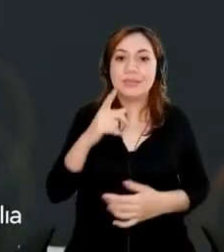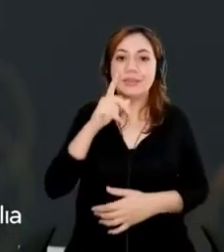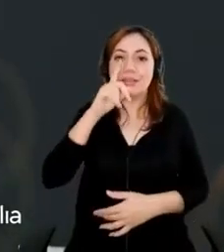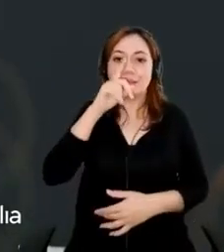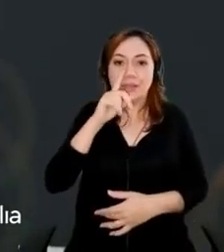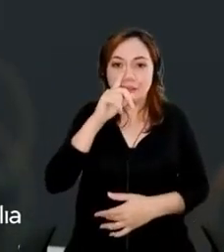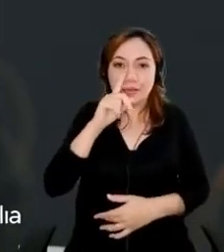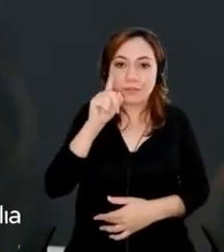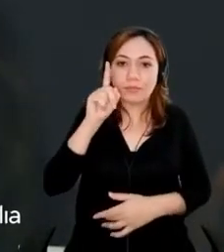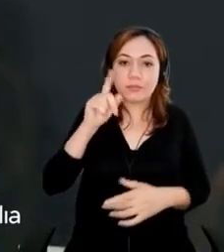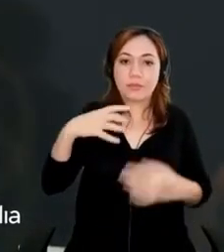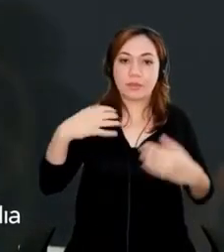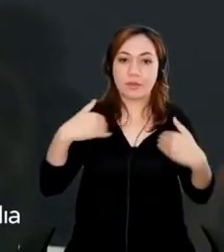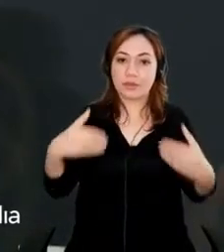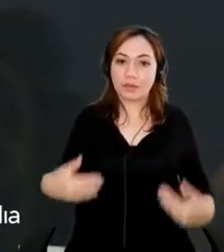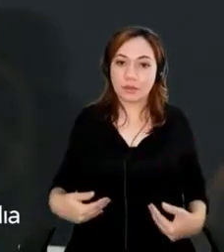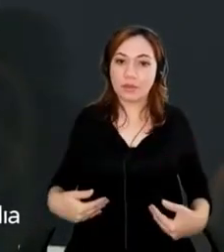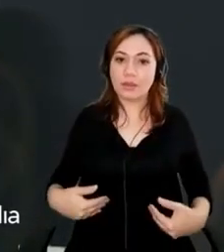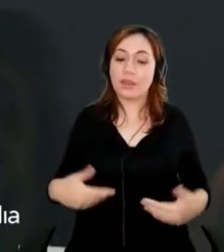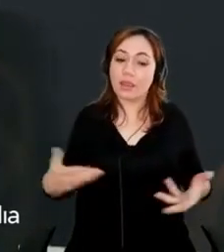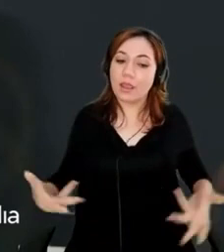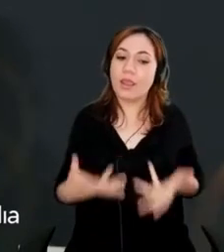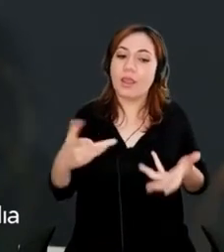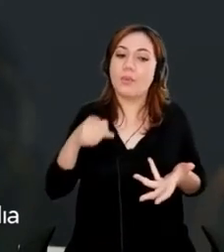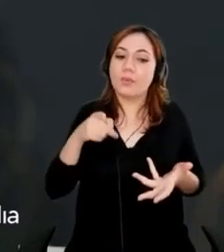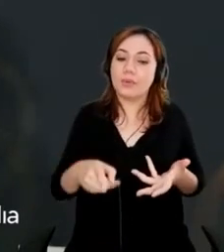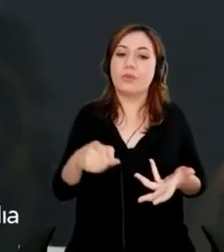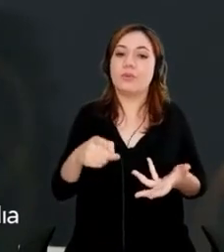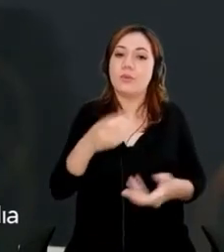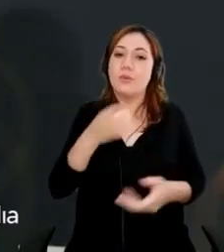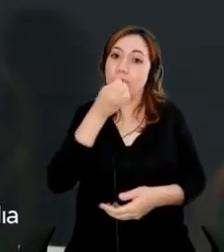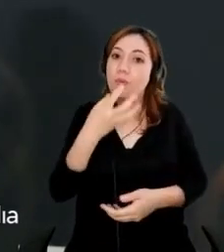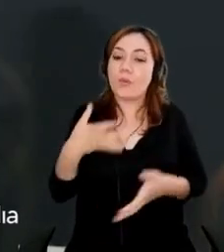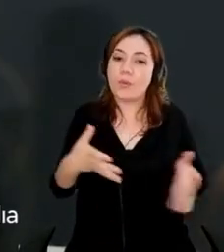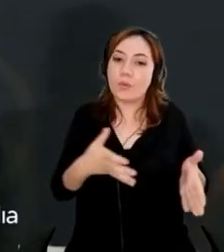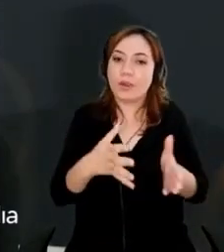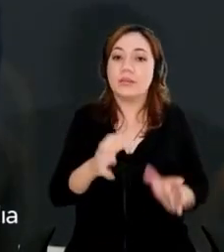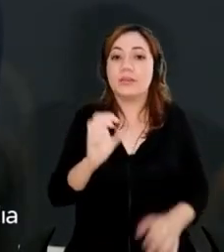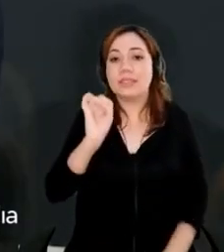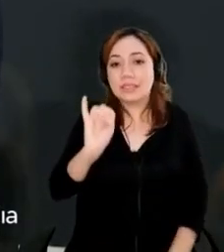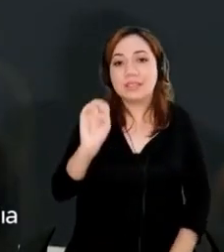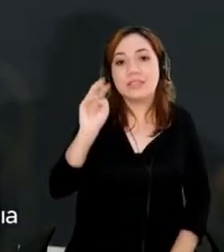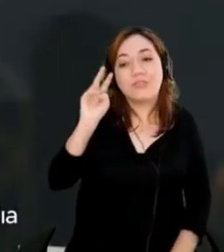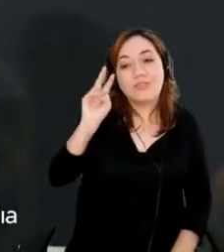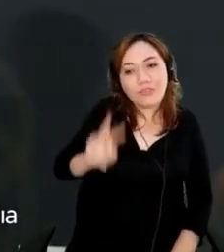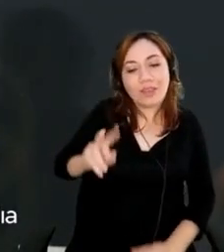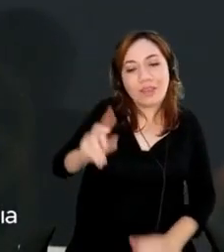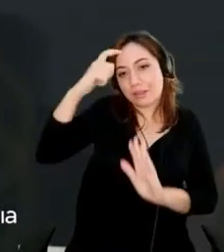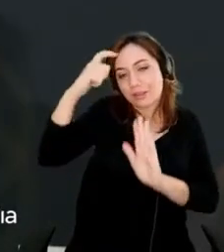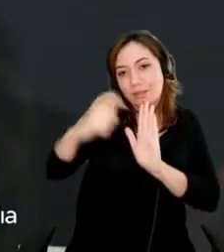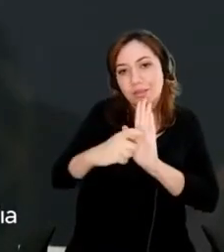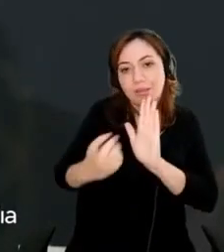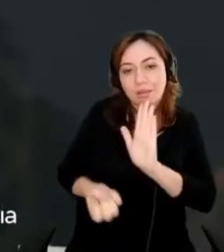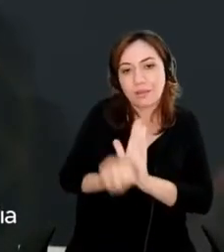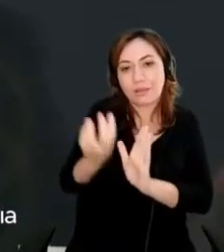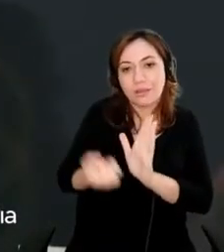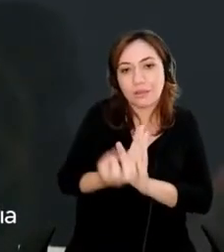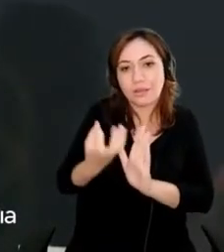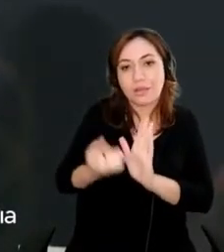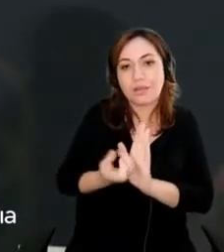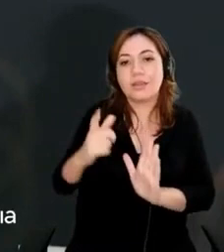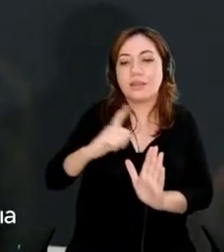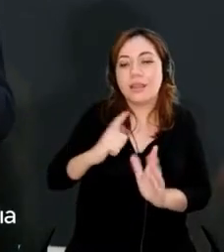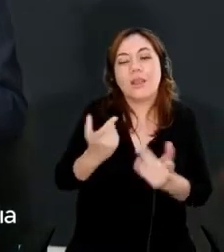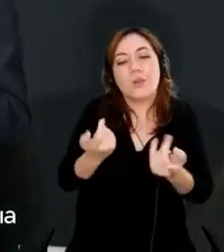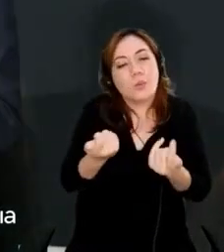a big way. I think as we look at generative AI, this similar mechanism is at